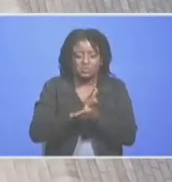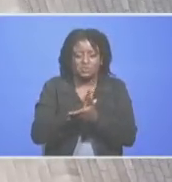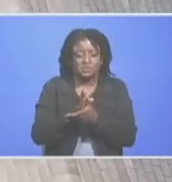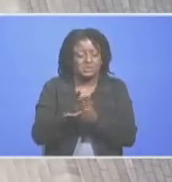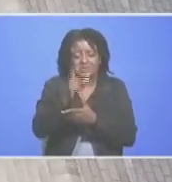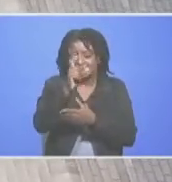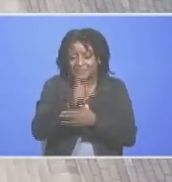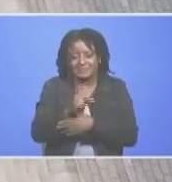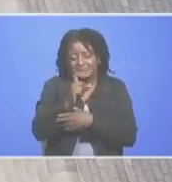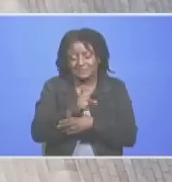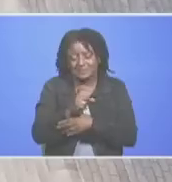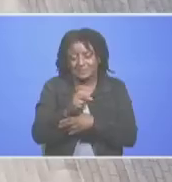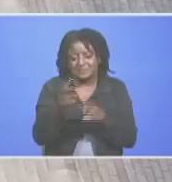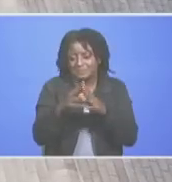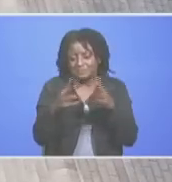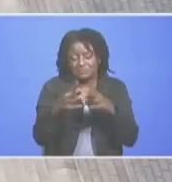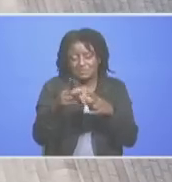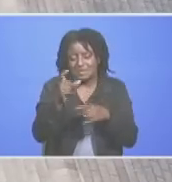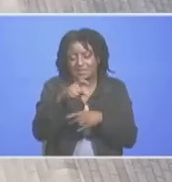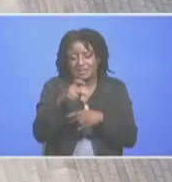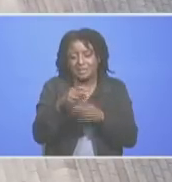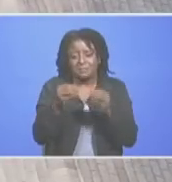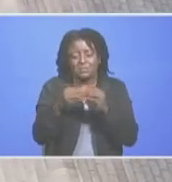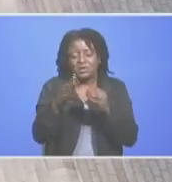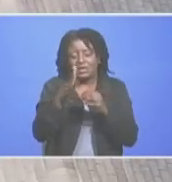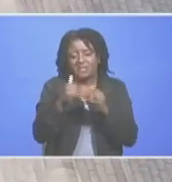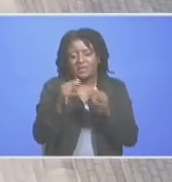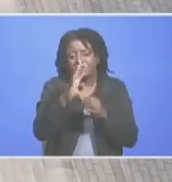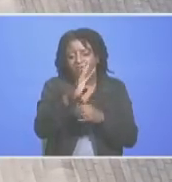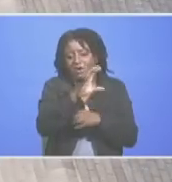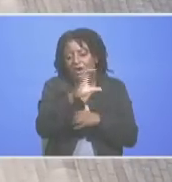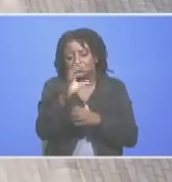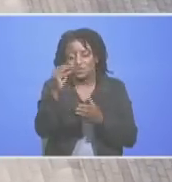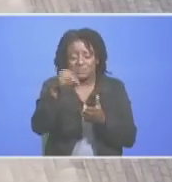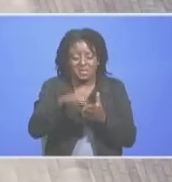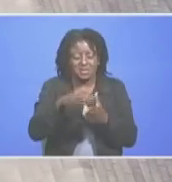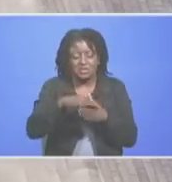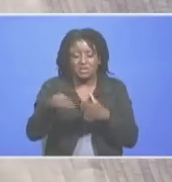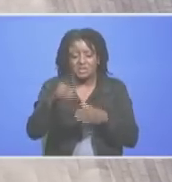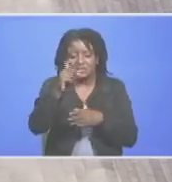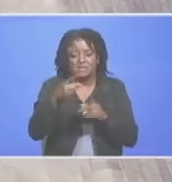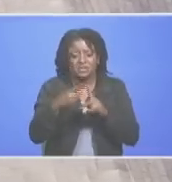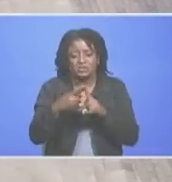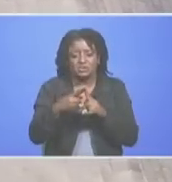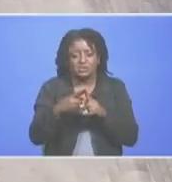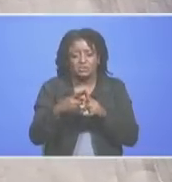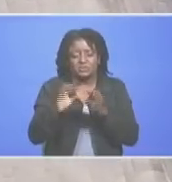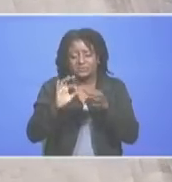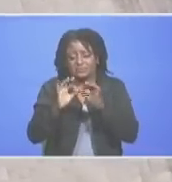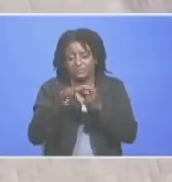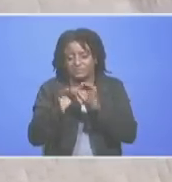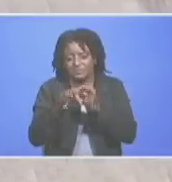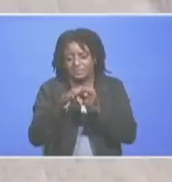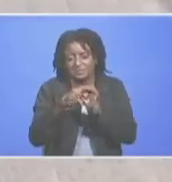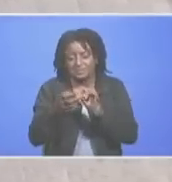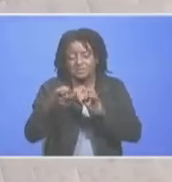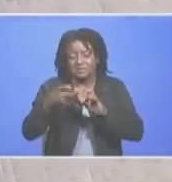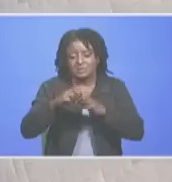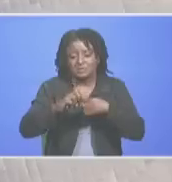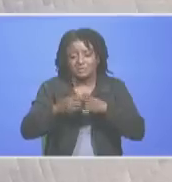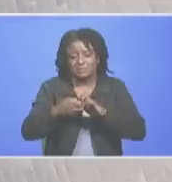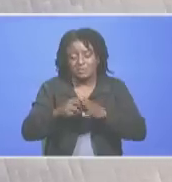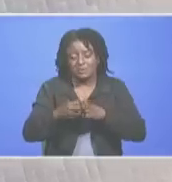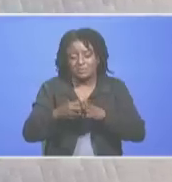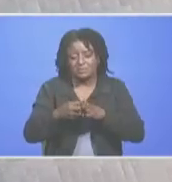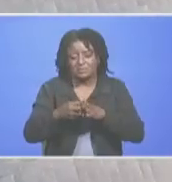Honorable Jeffrey Lloyd, says more than $400 million is needed to address those needs. But while he would like to have